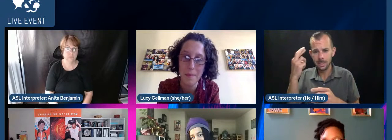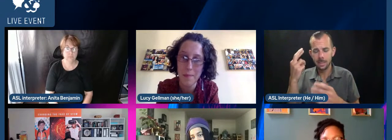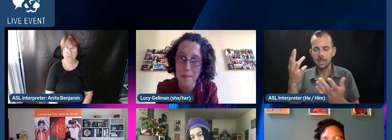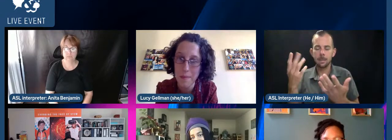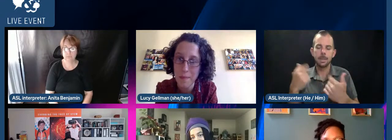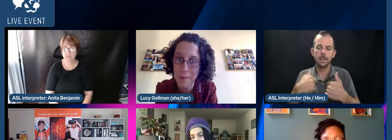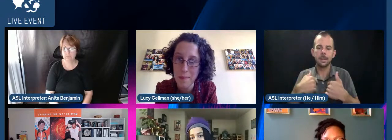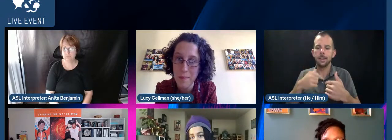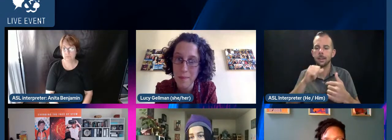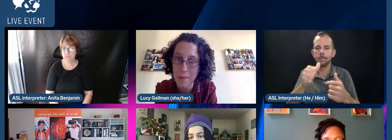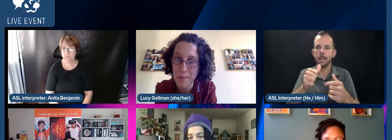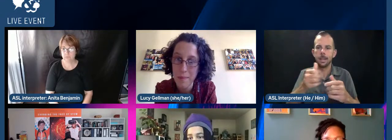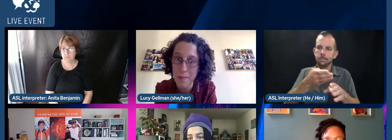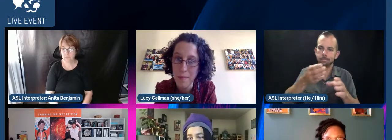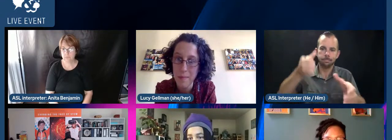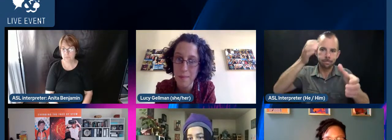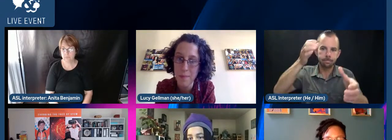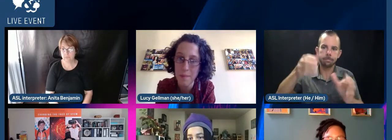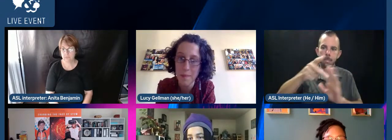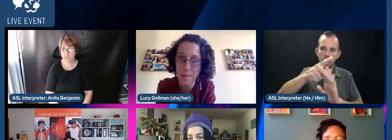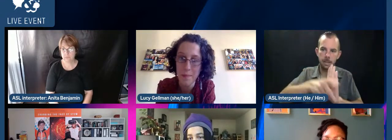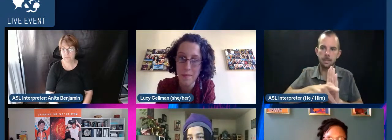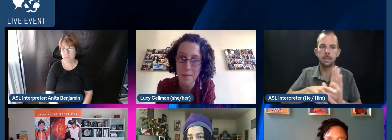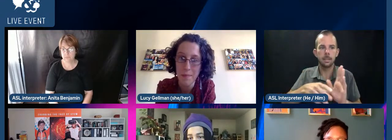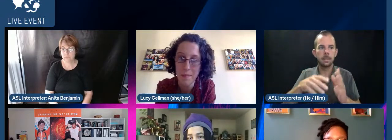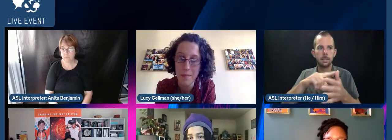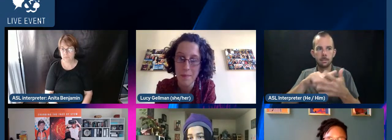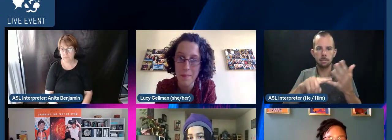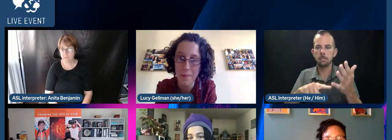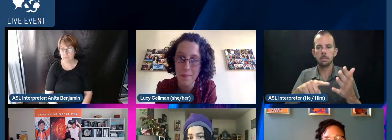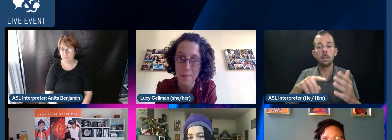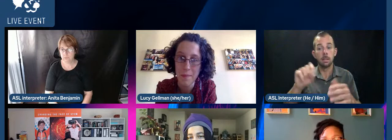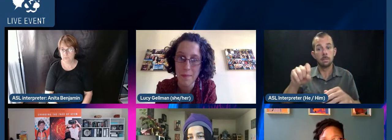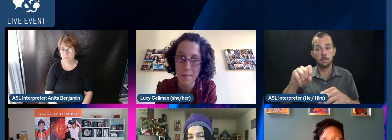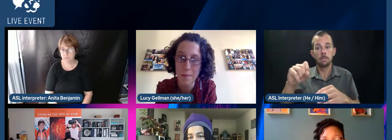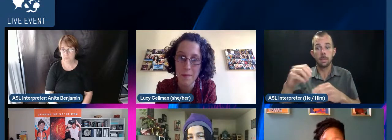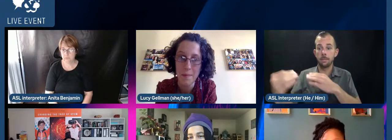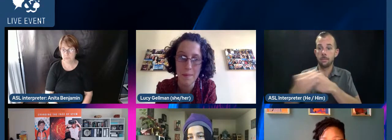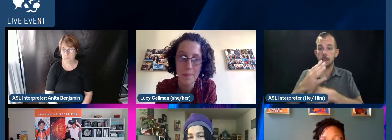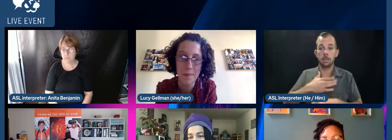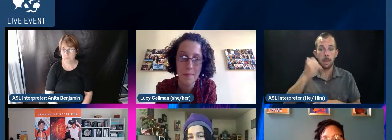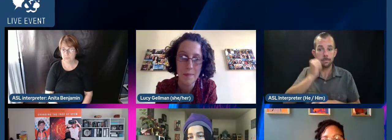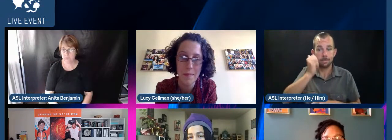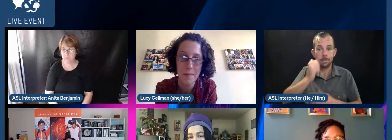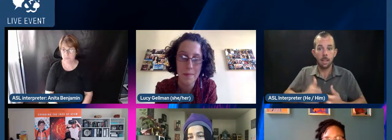has effects on my life, that's true. But making more policy is not necessarily going to